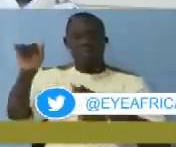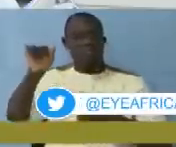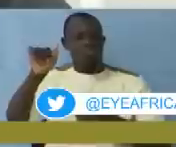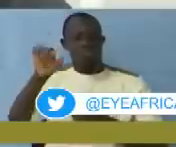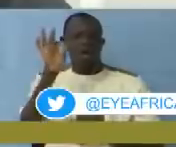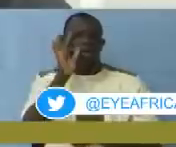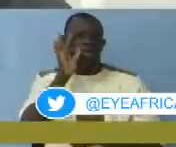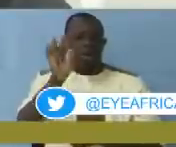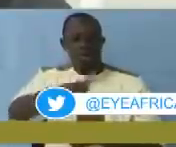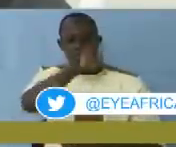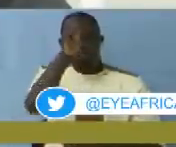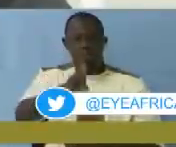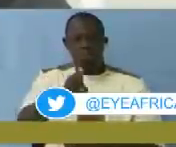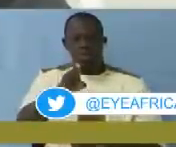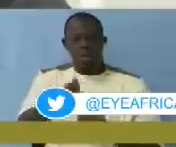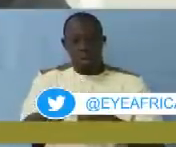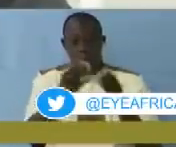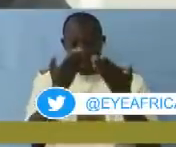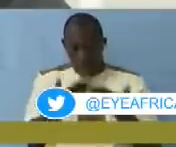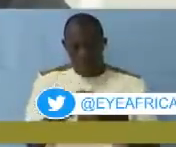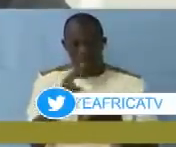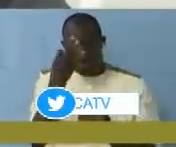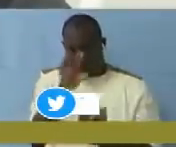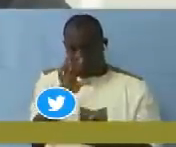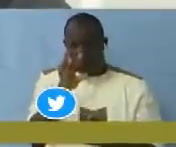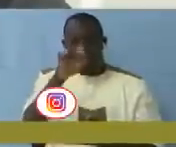But if the NIA arrest people,